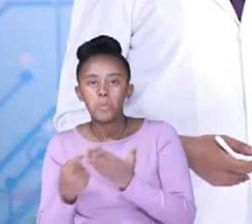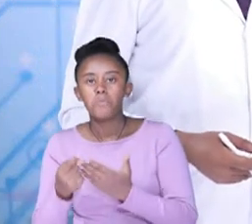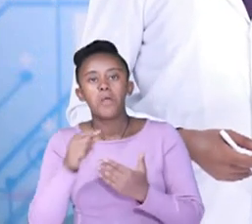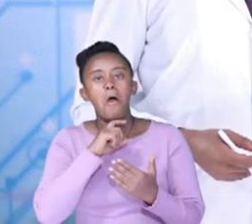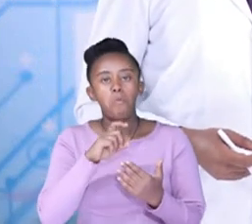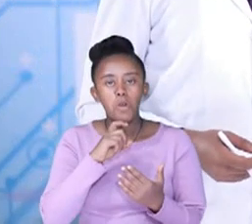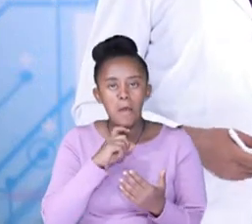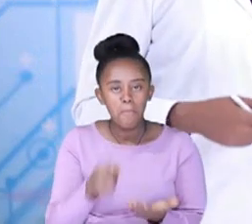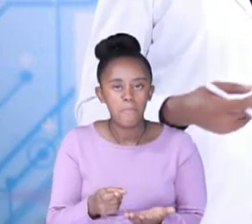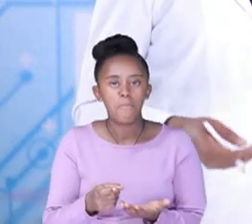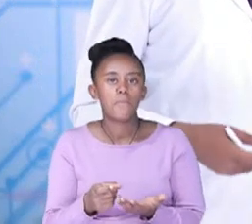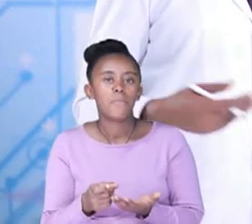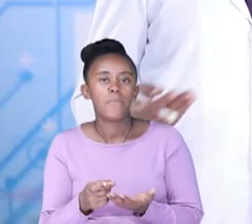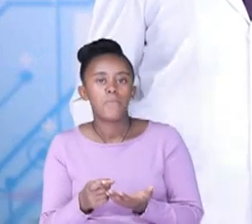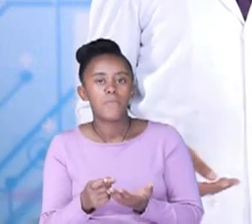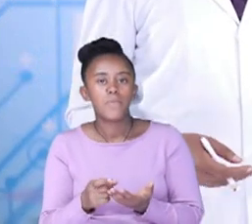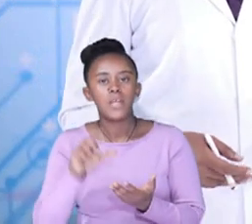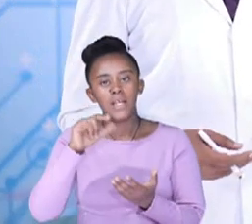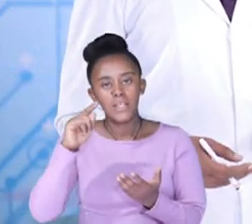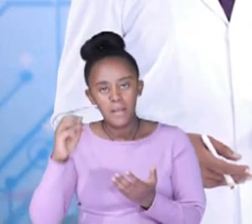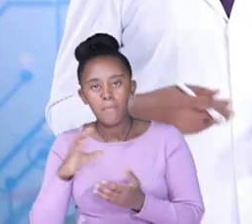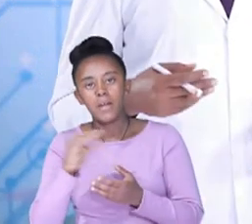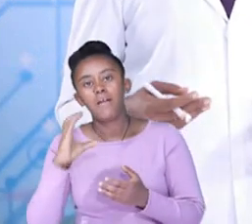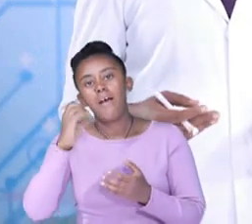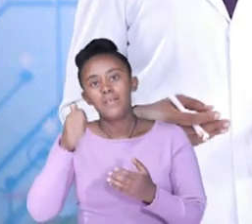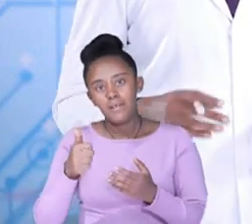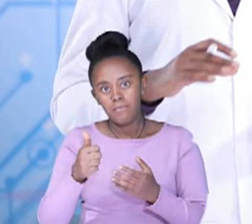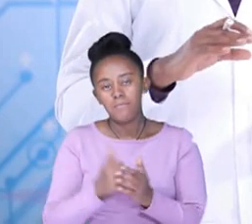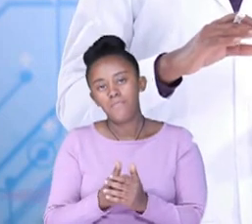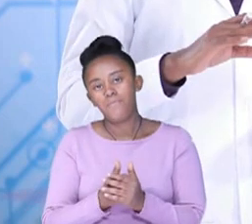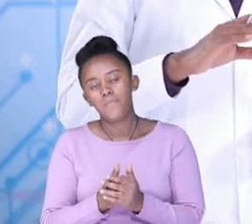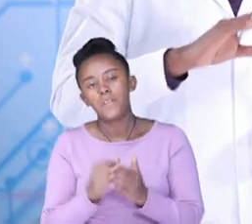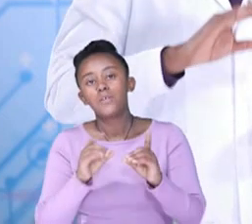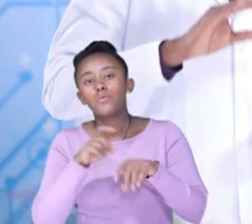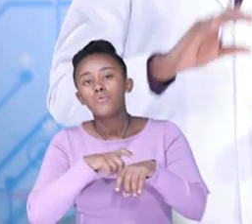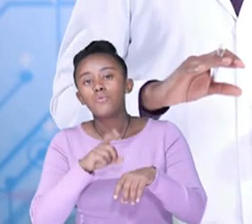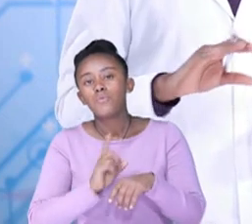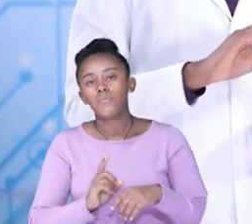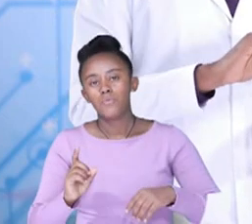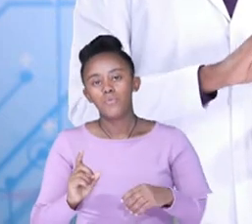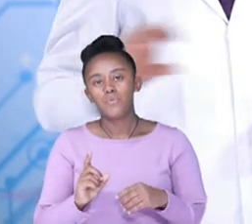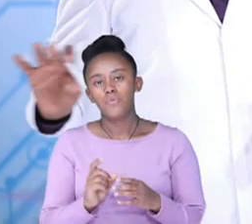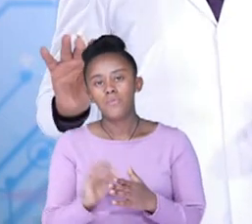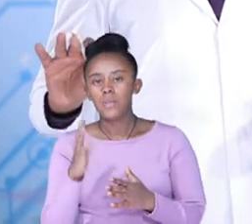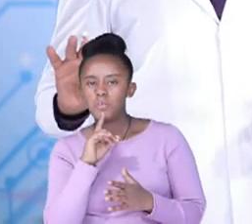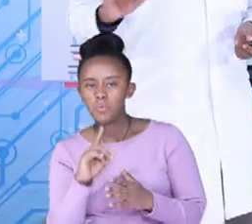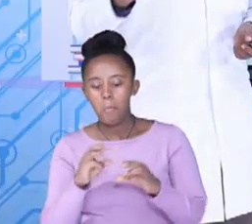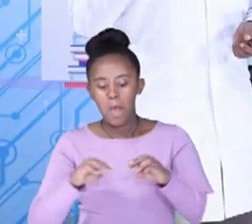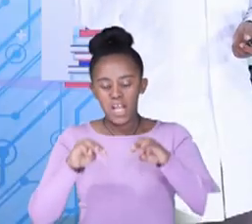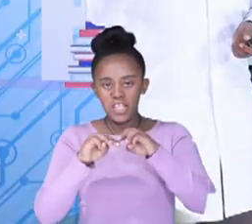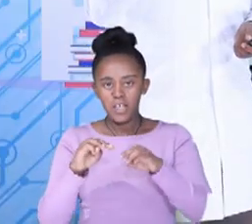aluminum, like lithium and calcium and so on. They have a tendency to form magnetic